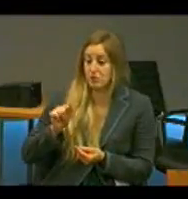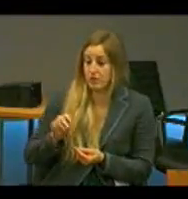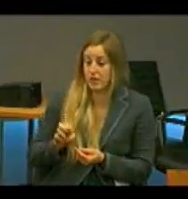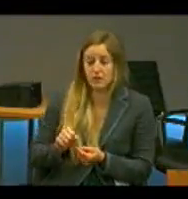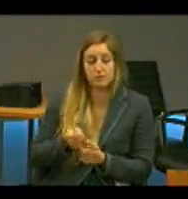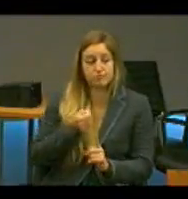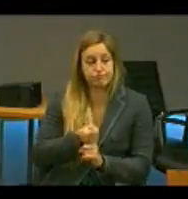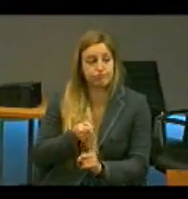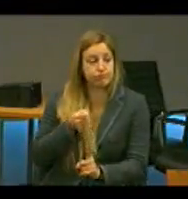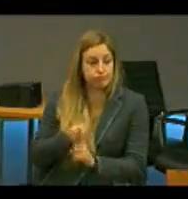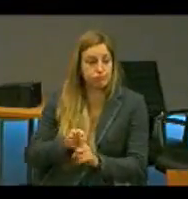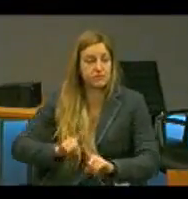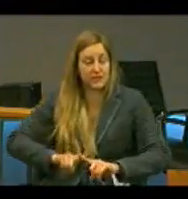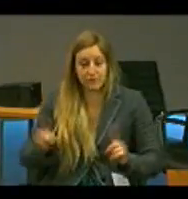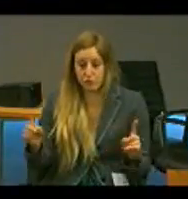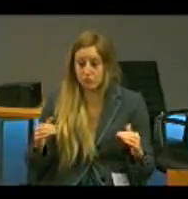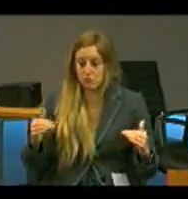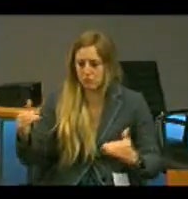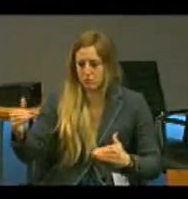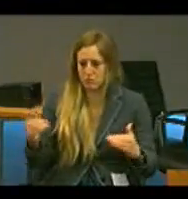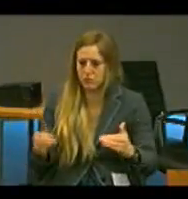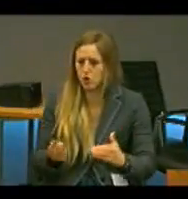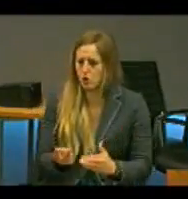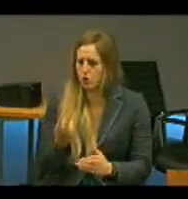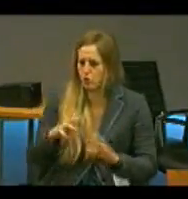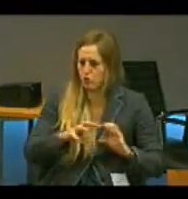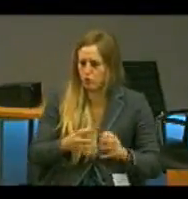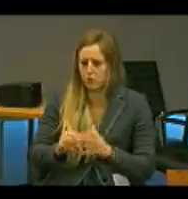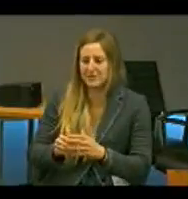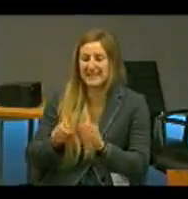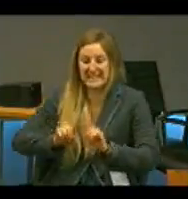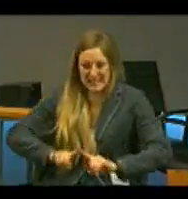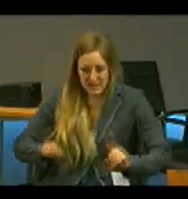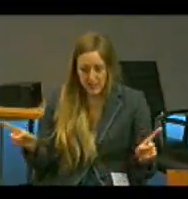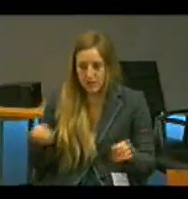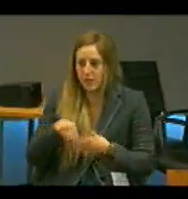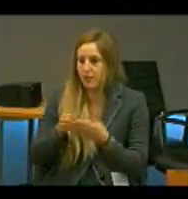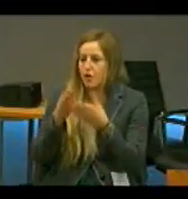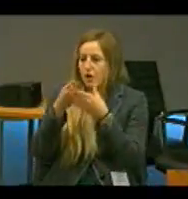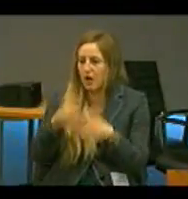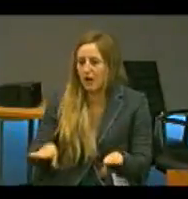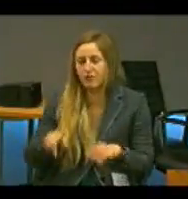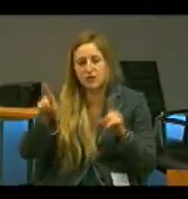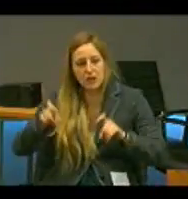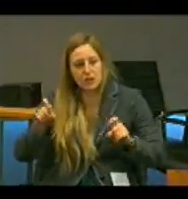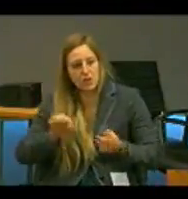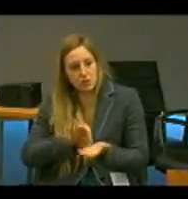cutoff, where two groups differ in their average test scores. At